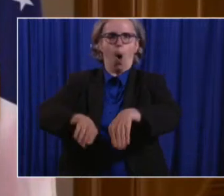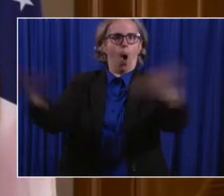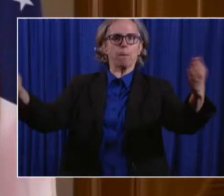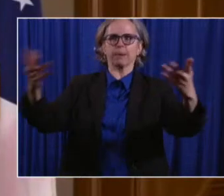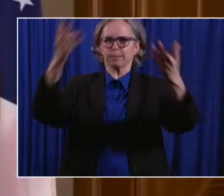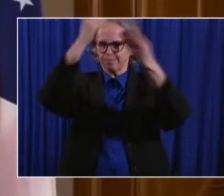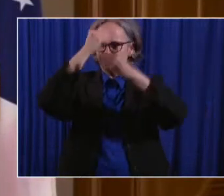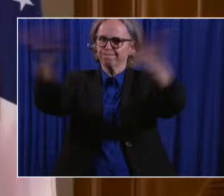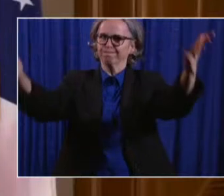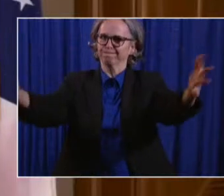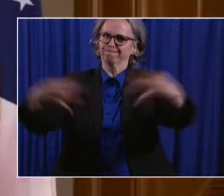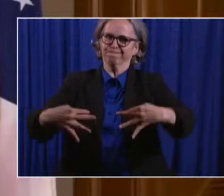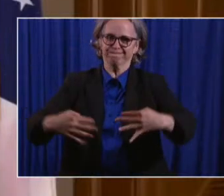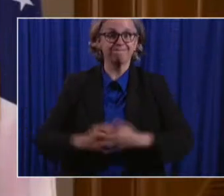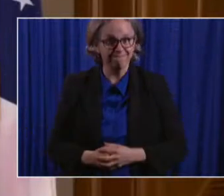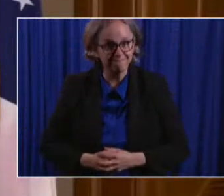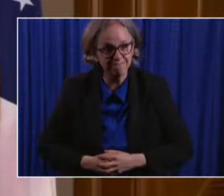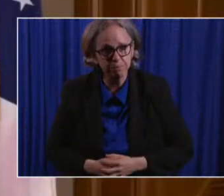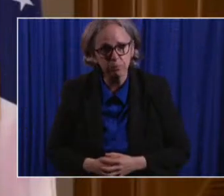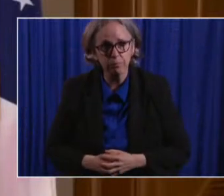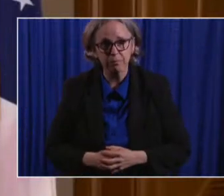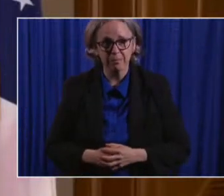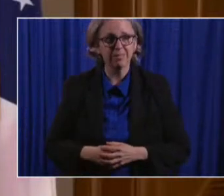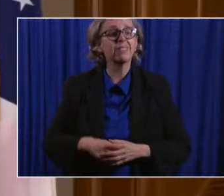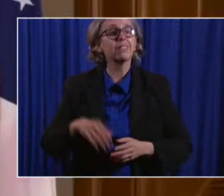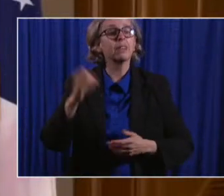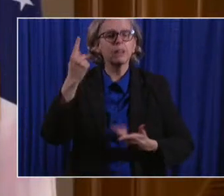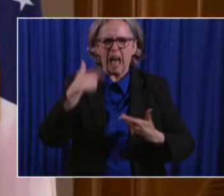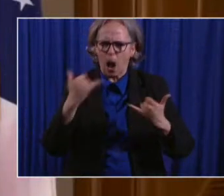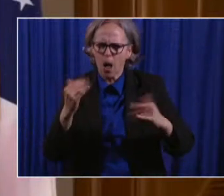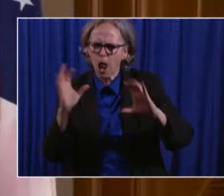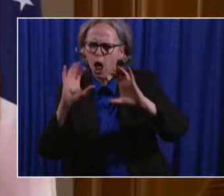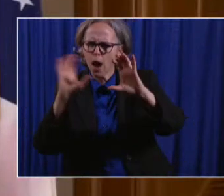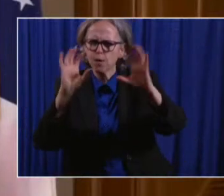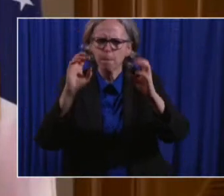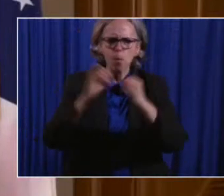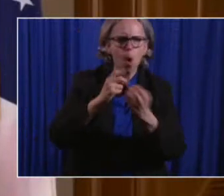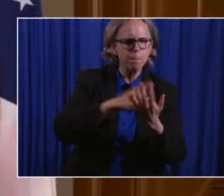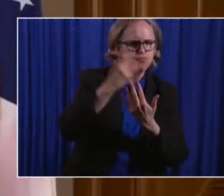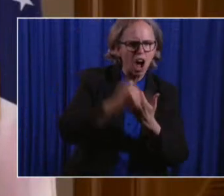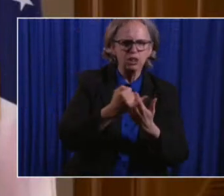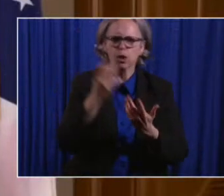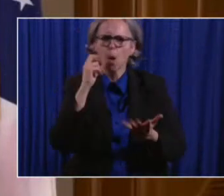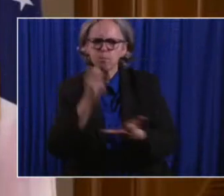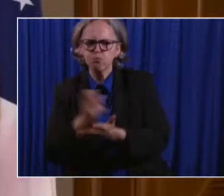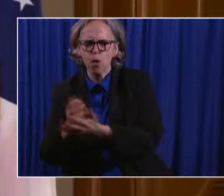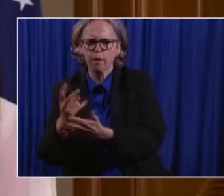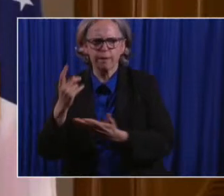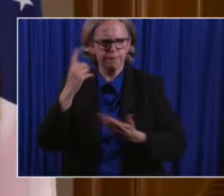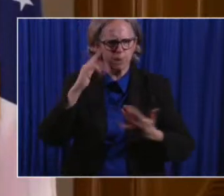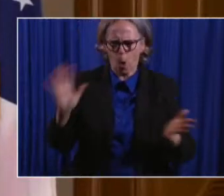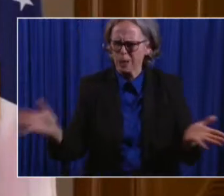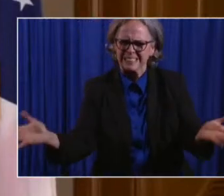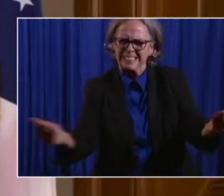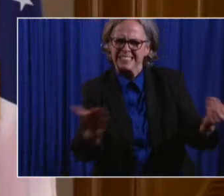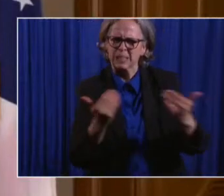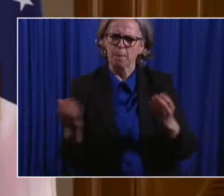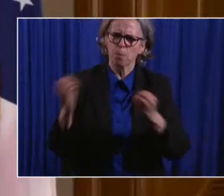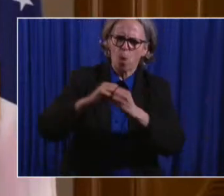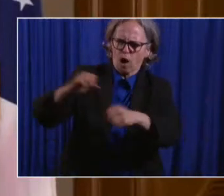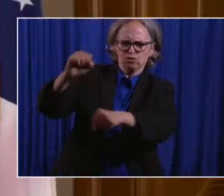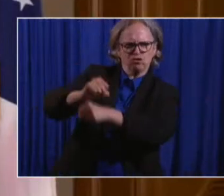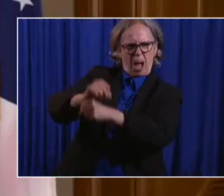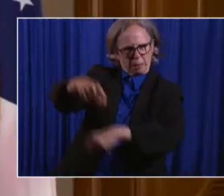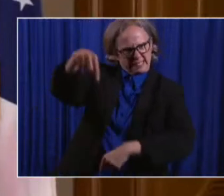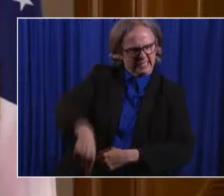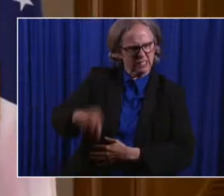will create jobs for Ohioans and support our post-pandemic recovery. We appreciate the work of Jobs Ohio, as well